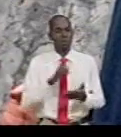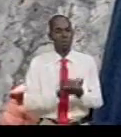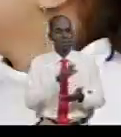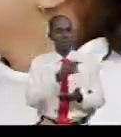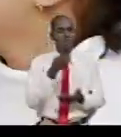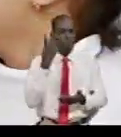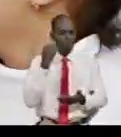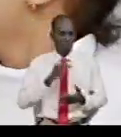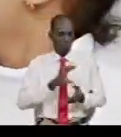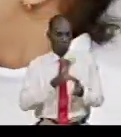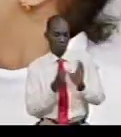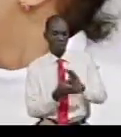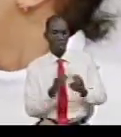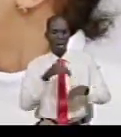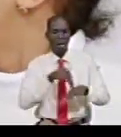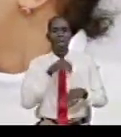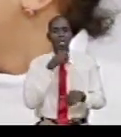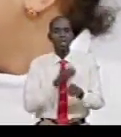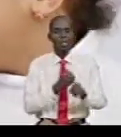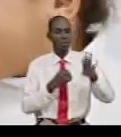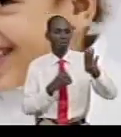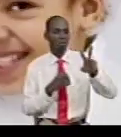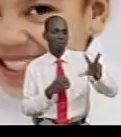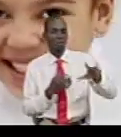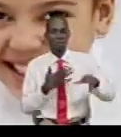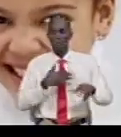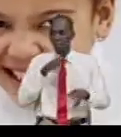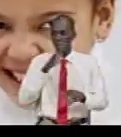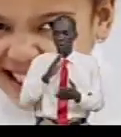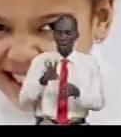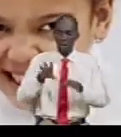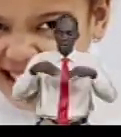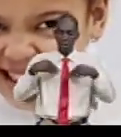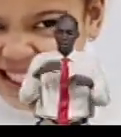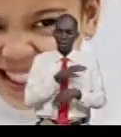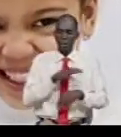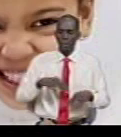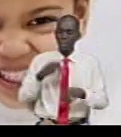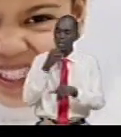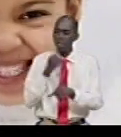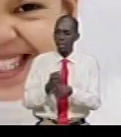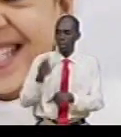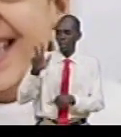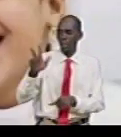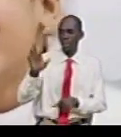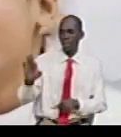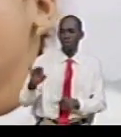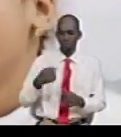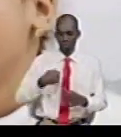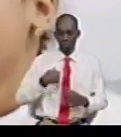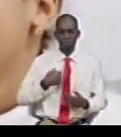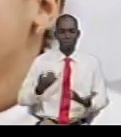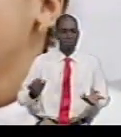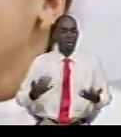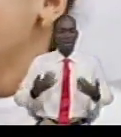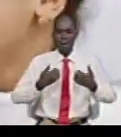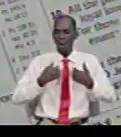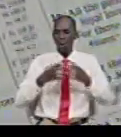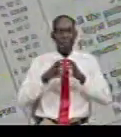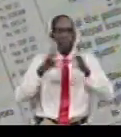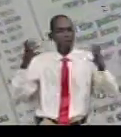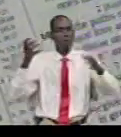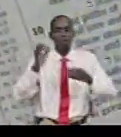at 43. My mommy told me she was converted at 39. And so I still have a lot of